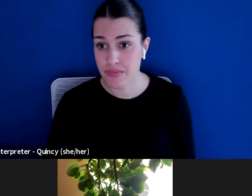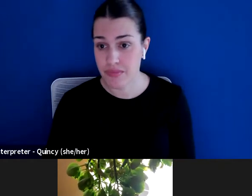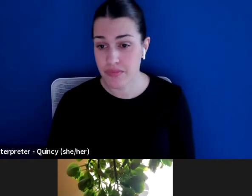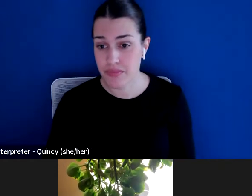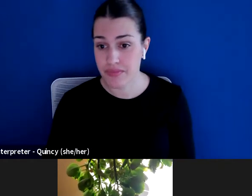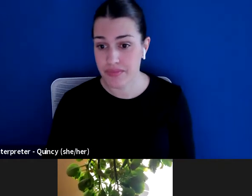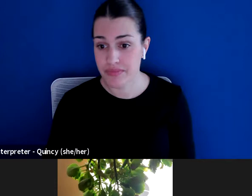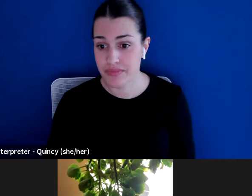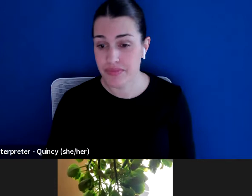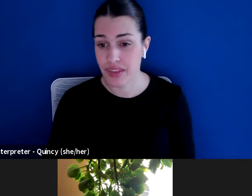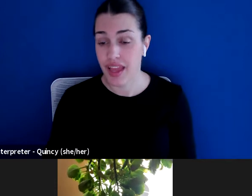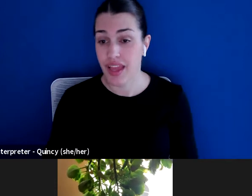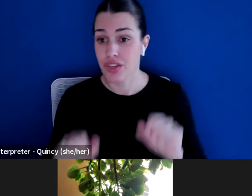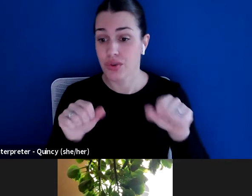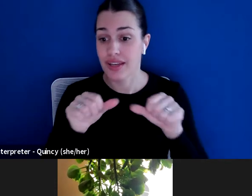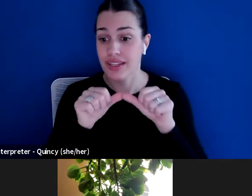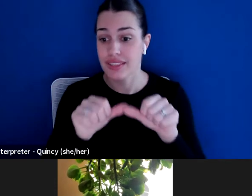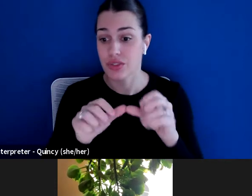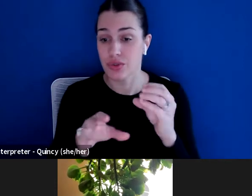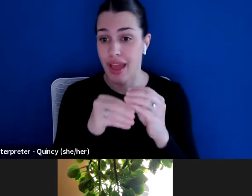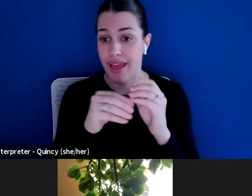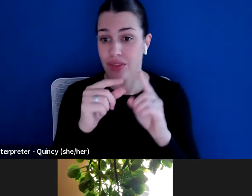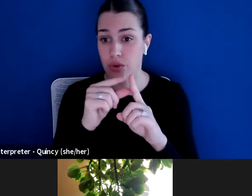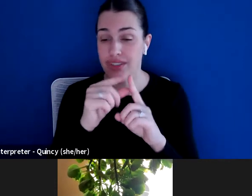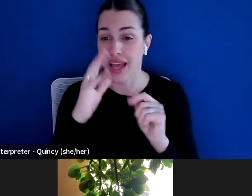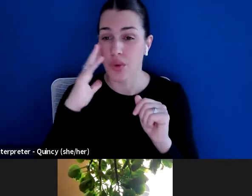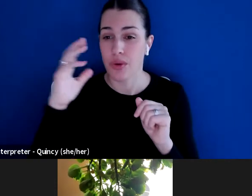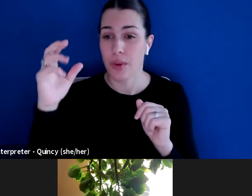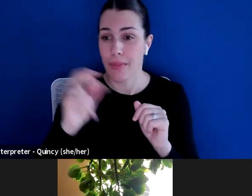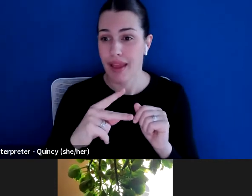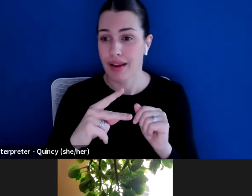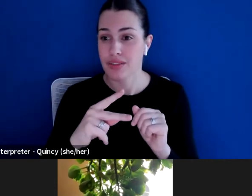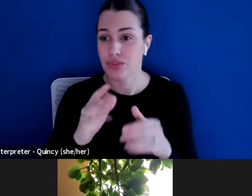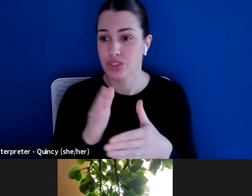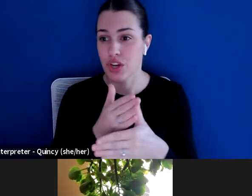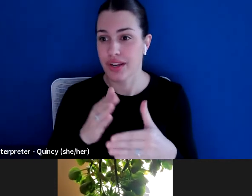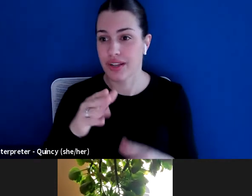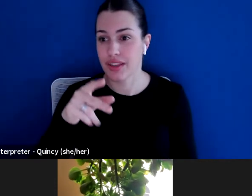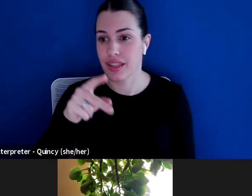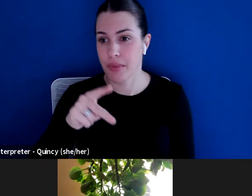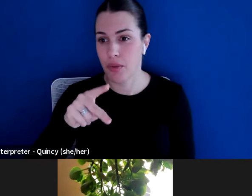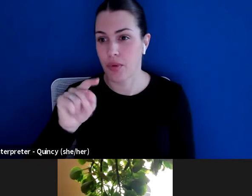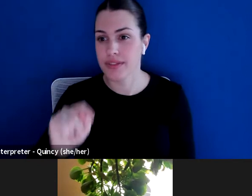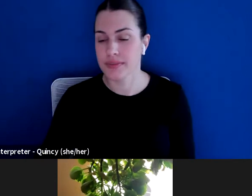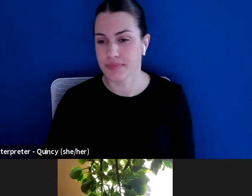Absolutely. You can continue to add words, but I'm going to switch back to sharing the PowerPoint slides.